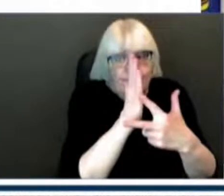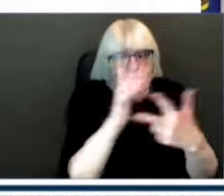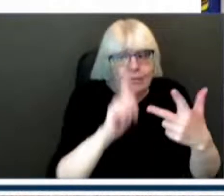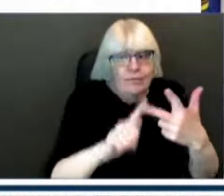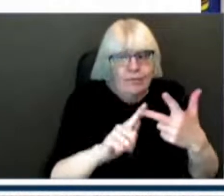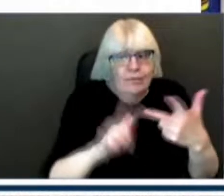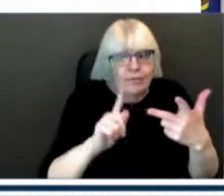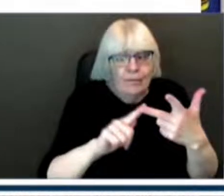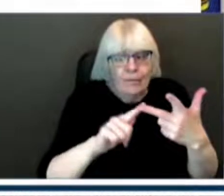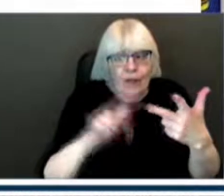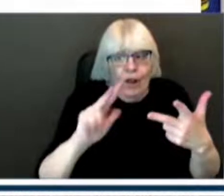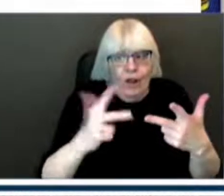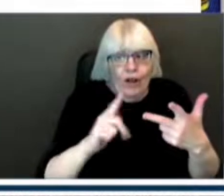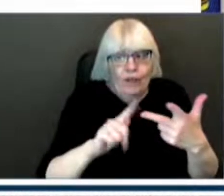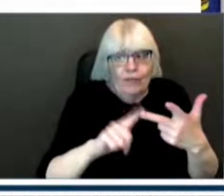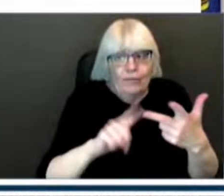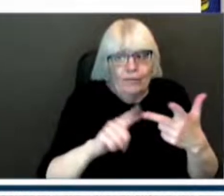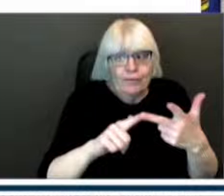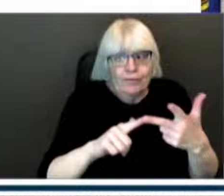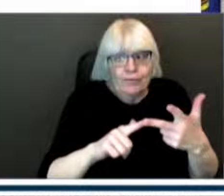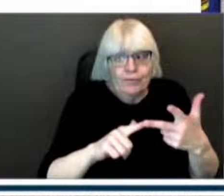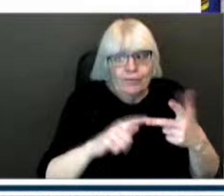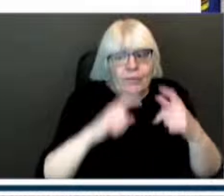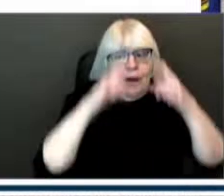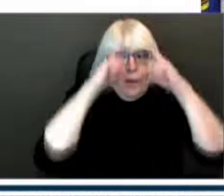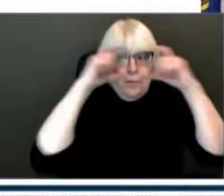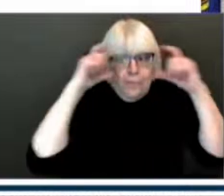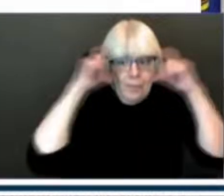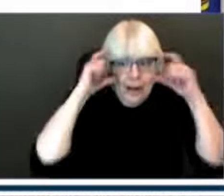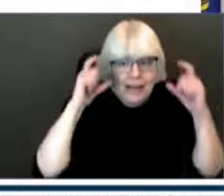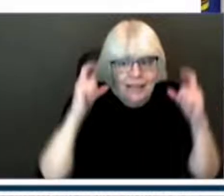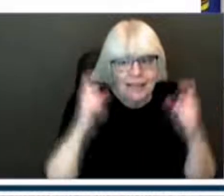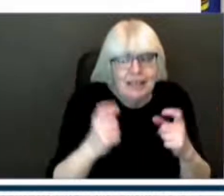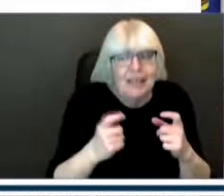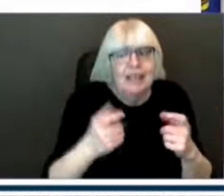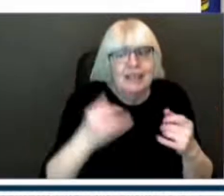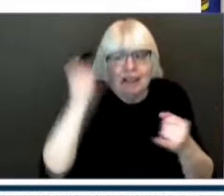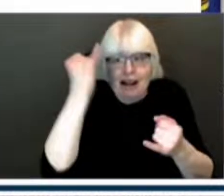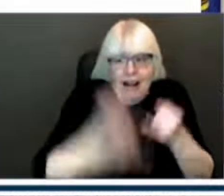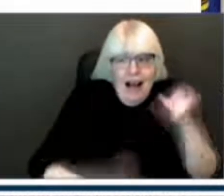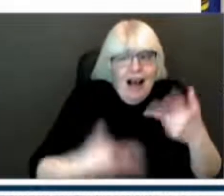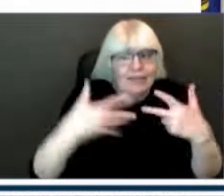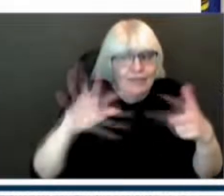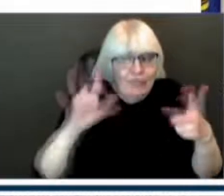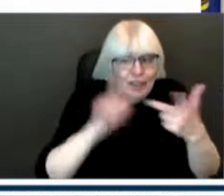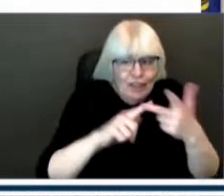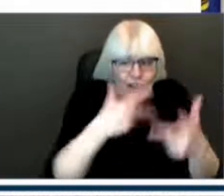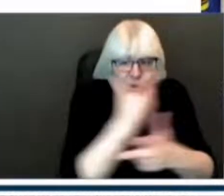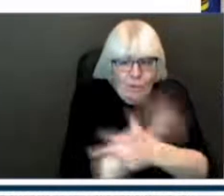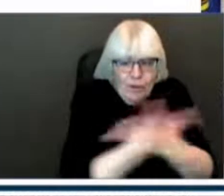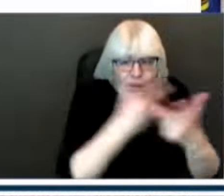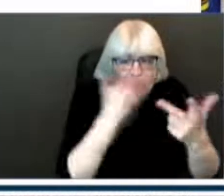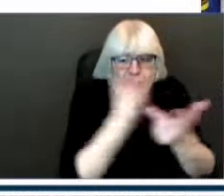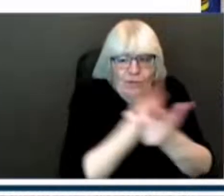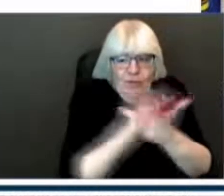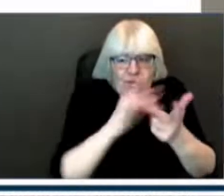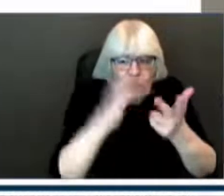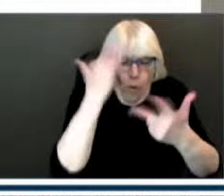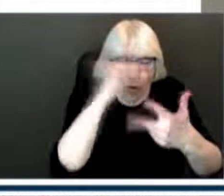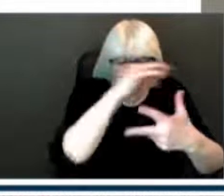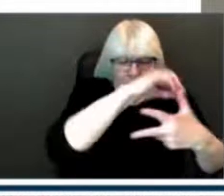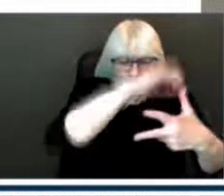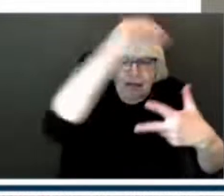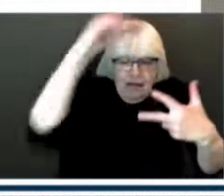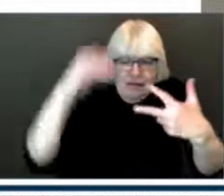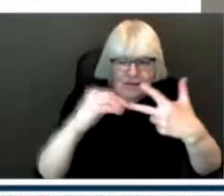vaccination. Can you explain why those will be towards the end? Well, while there's still lots of virus circulating, we